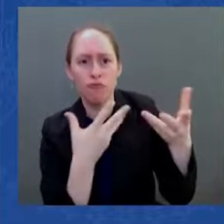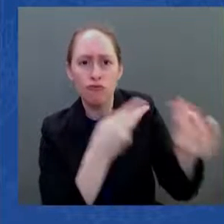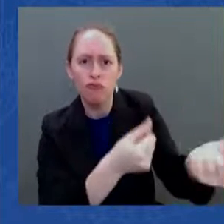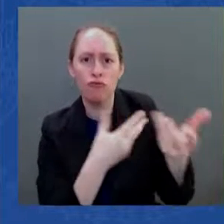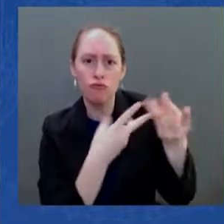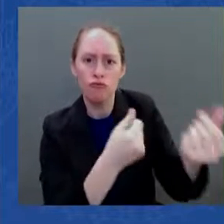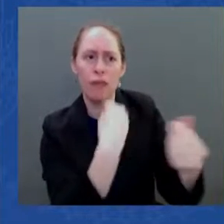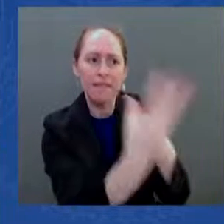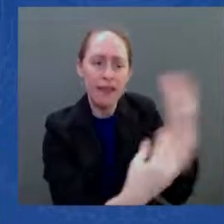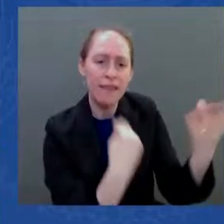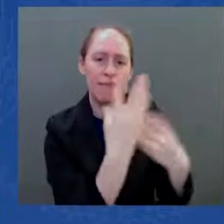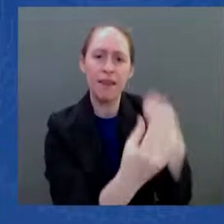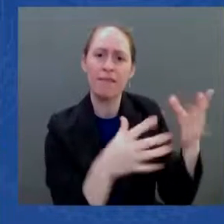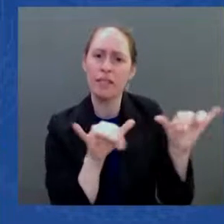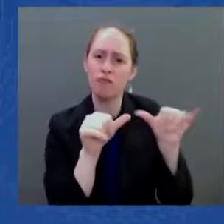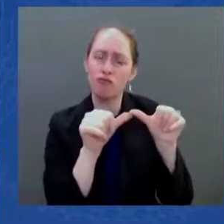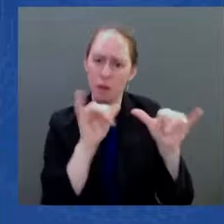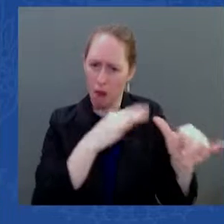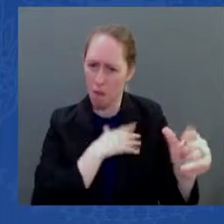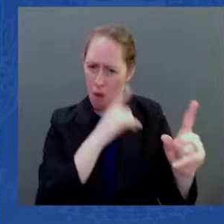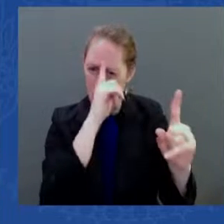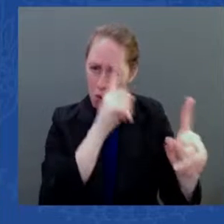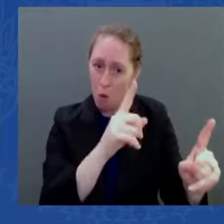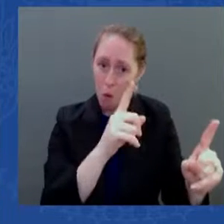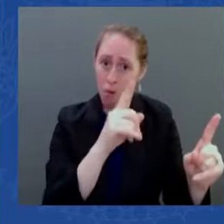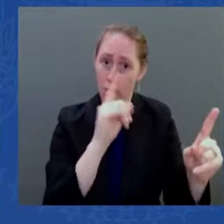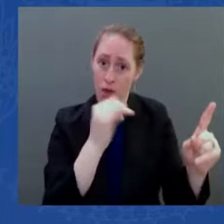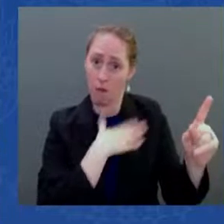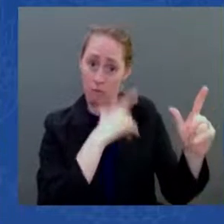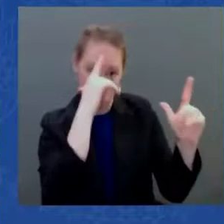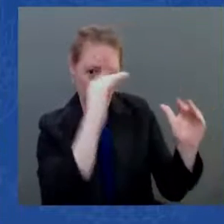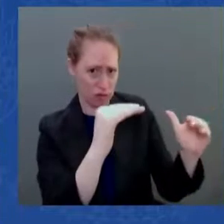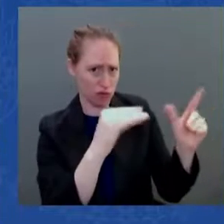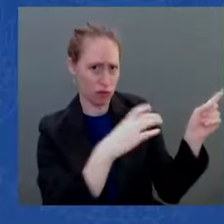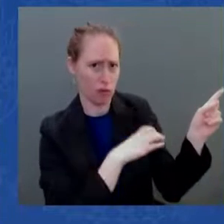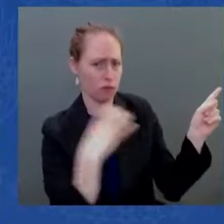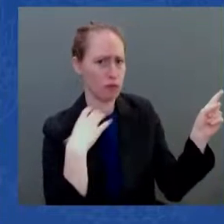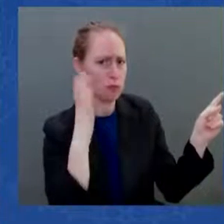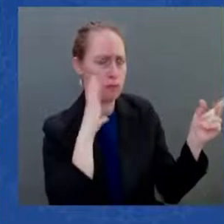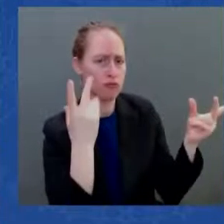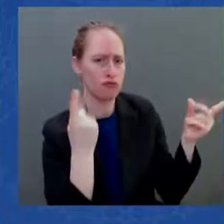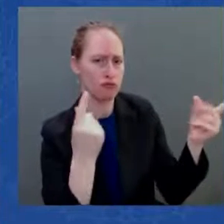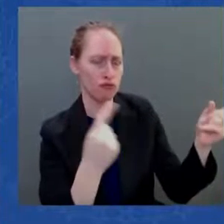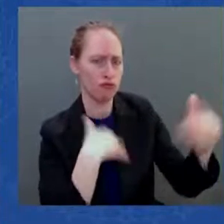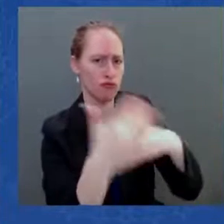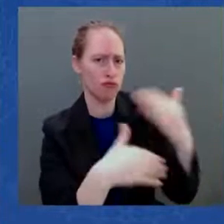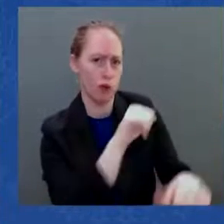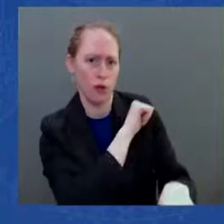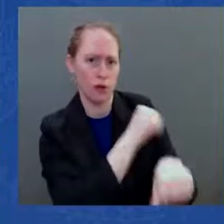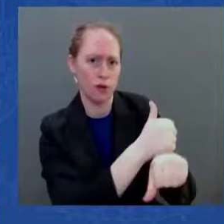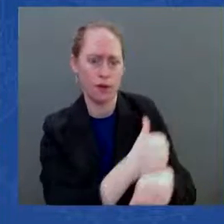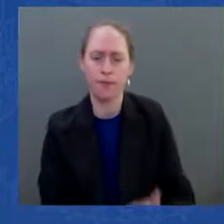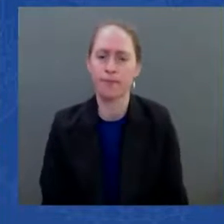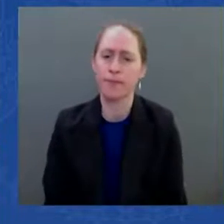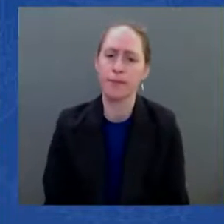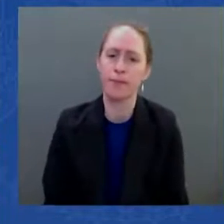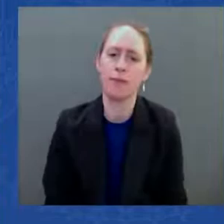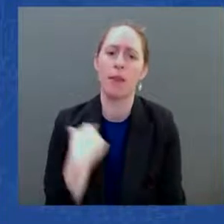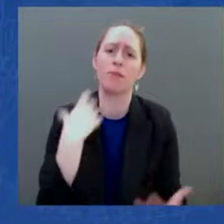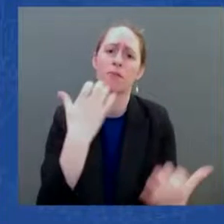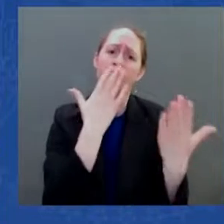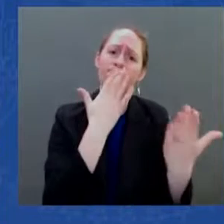My expectation is Congress would move and act quickly. I want to thank the Congress, Democrats and Republicans, for their support for the people of